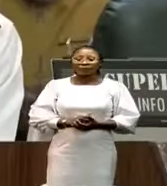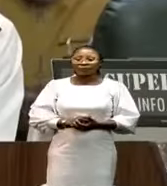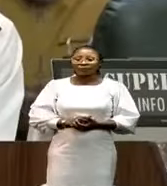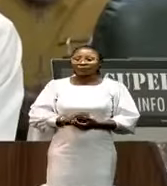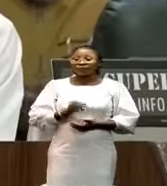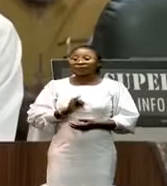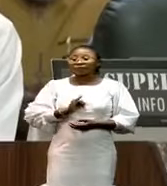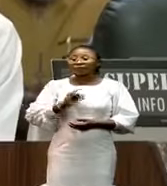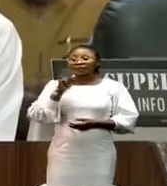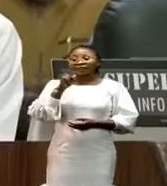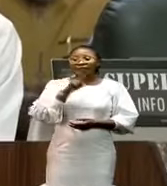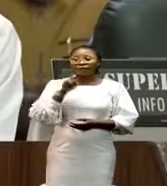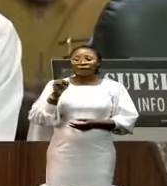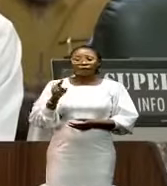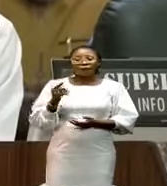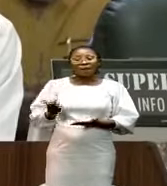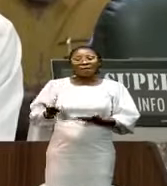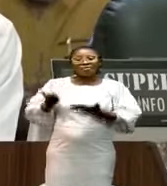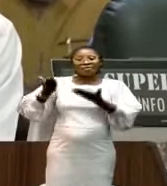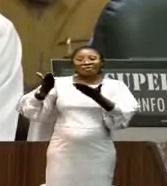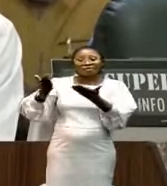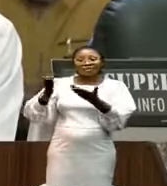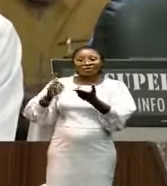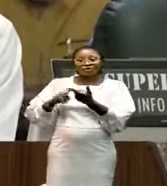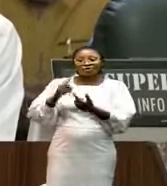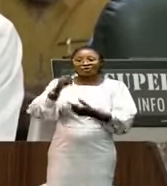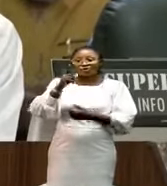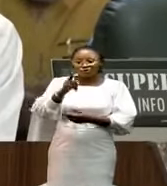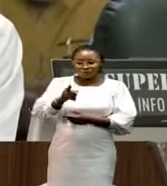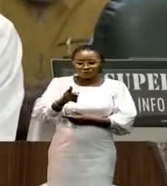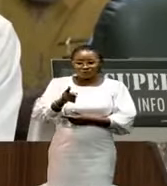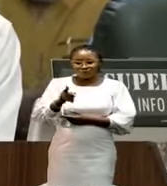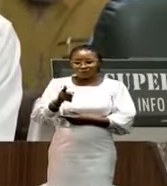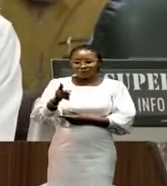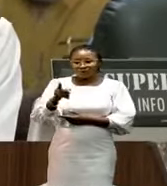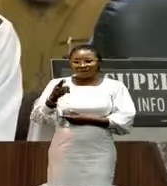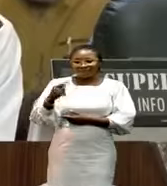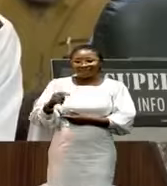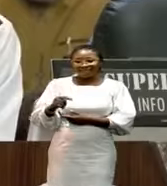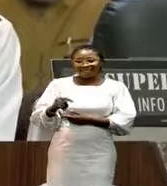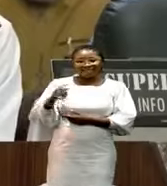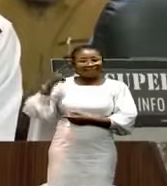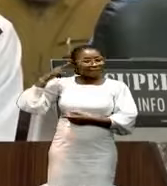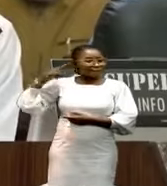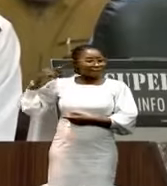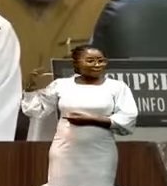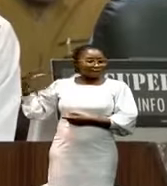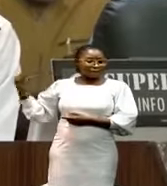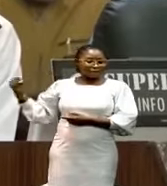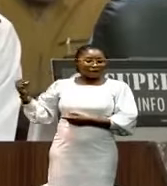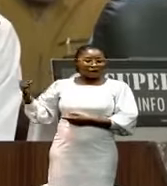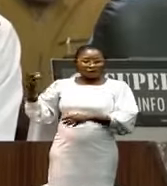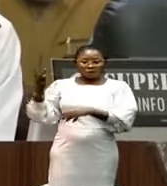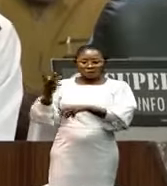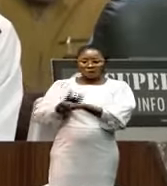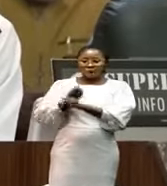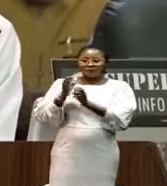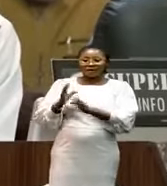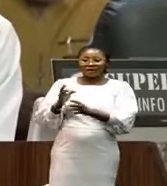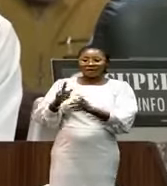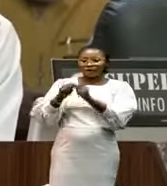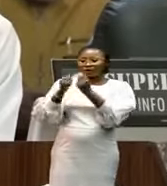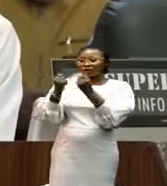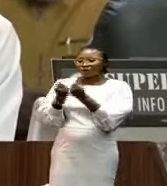I therefore present to you the silver winning team to the